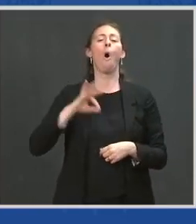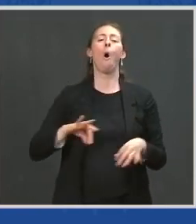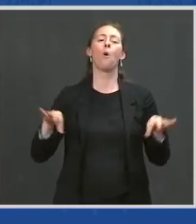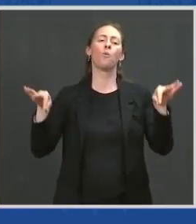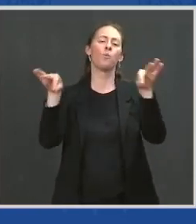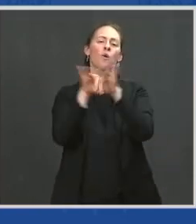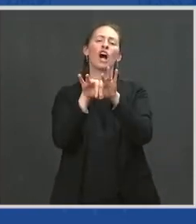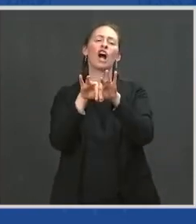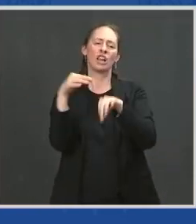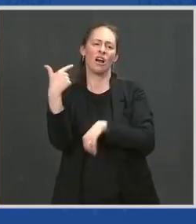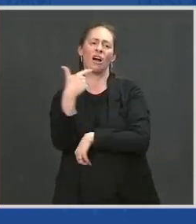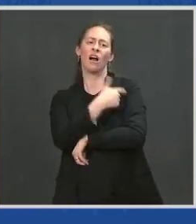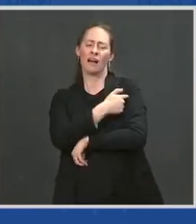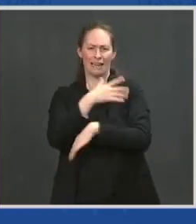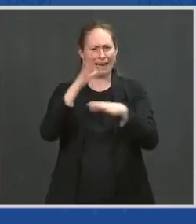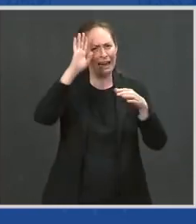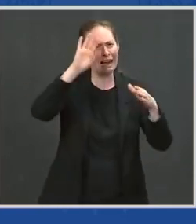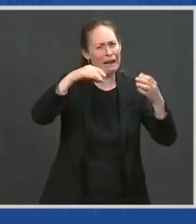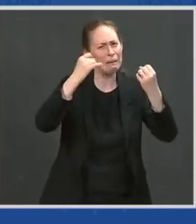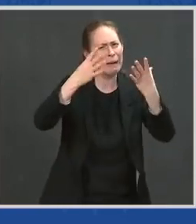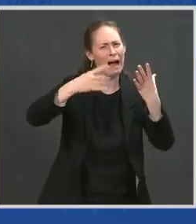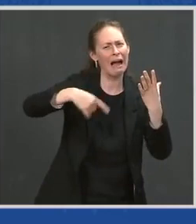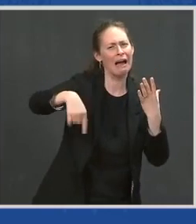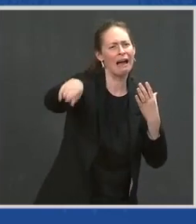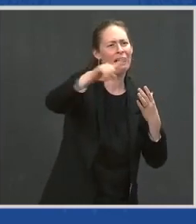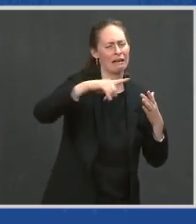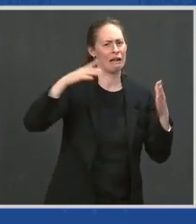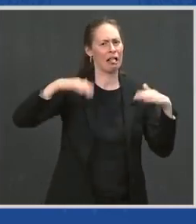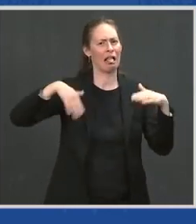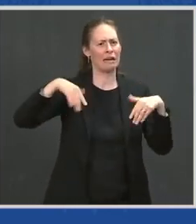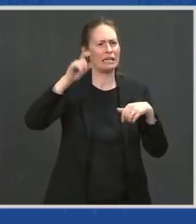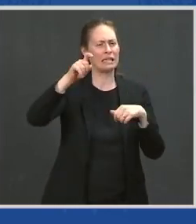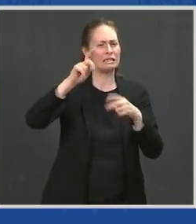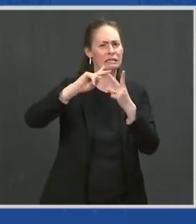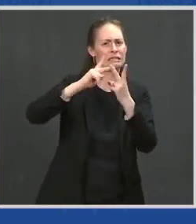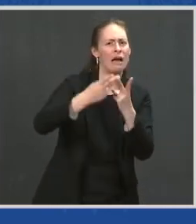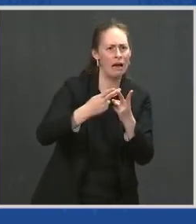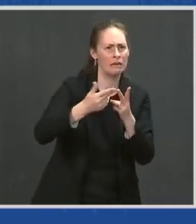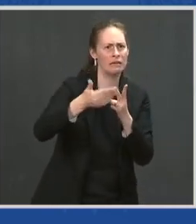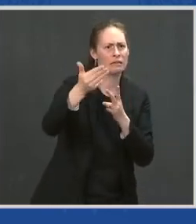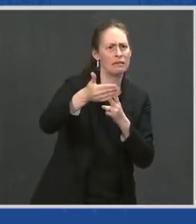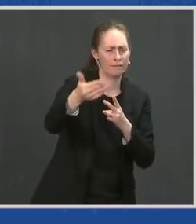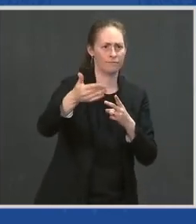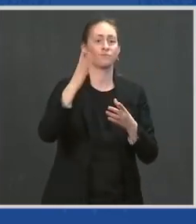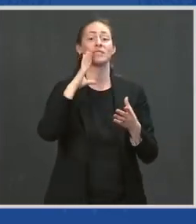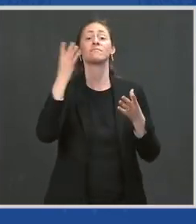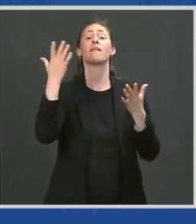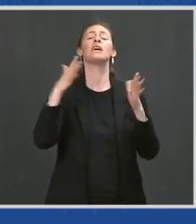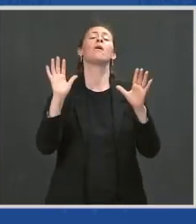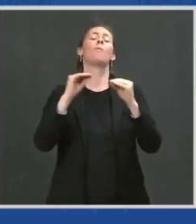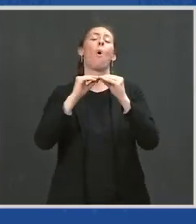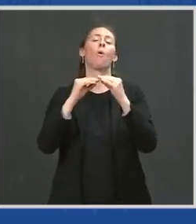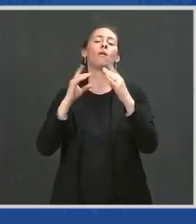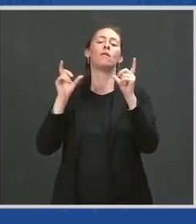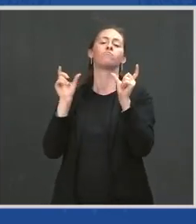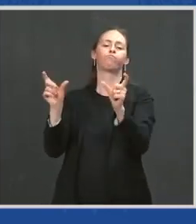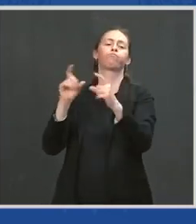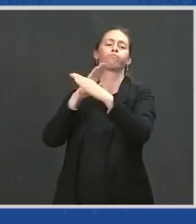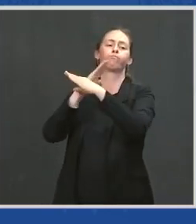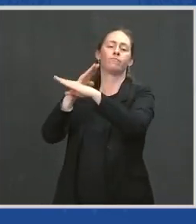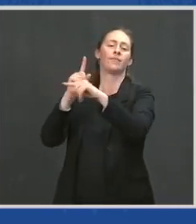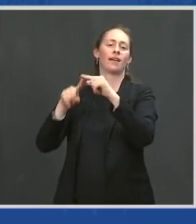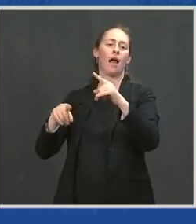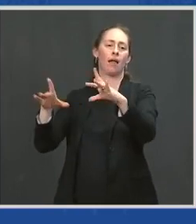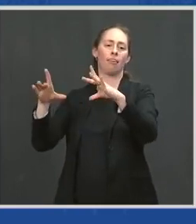need the second shot, plus the 2 weeks to gain that protection after the second shot. But already, we've seen a